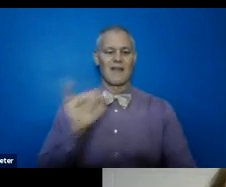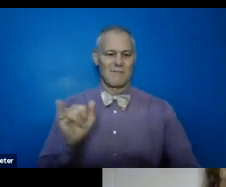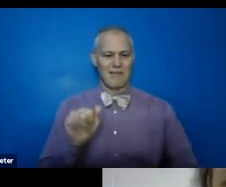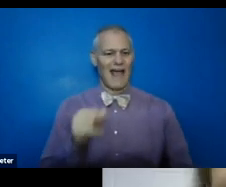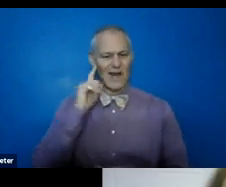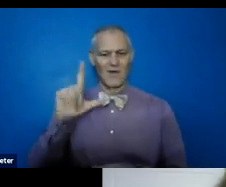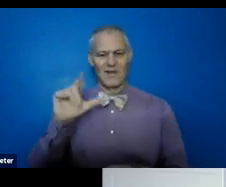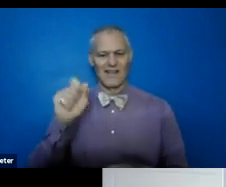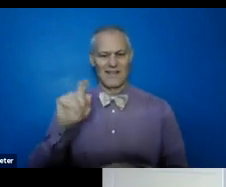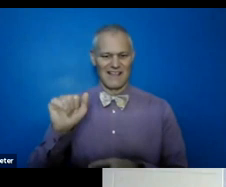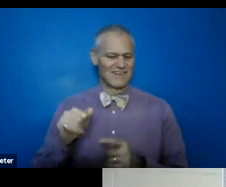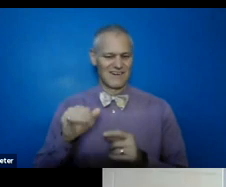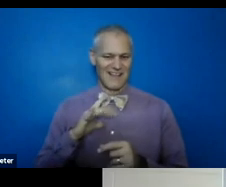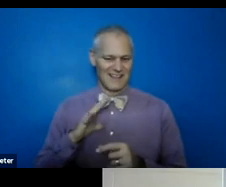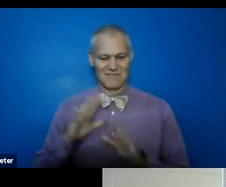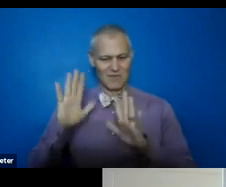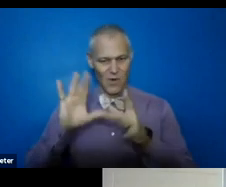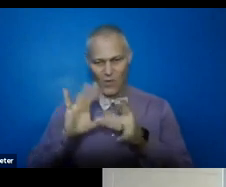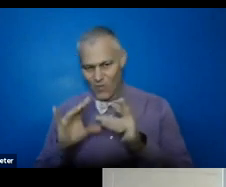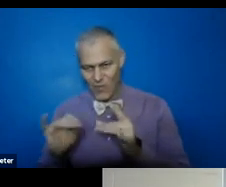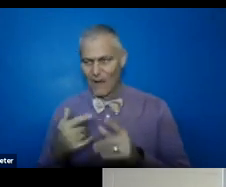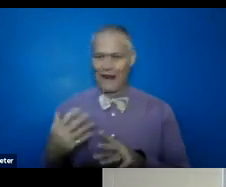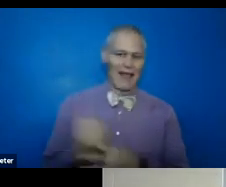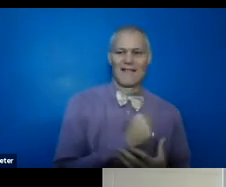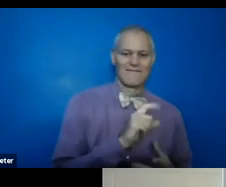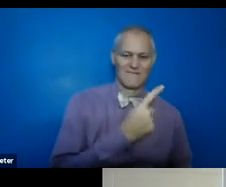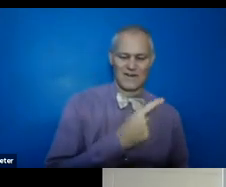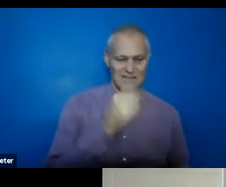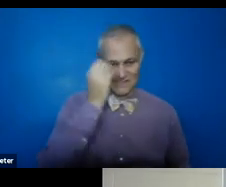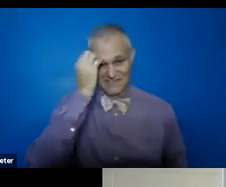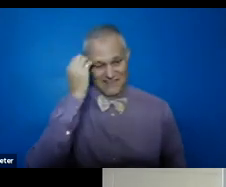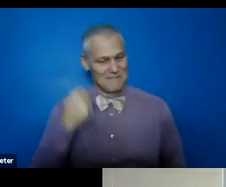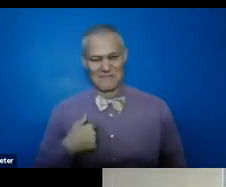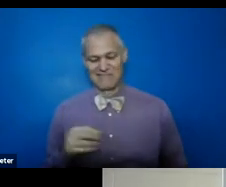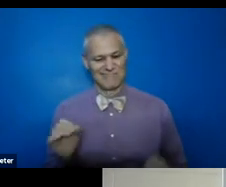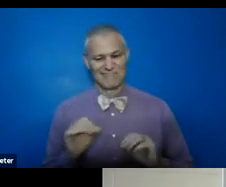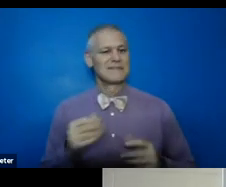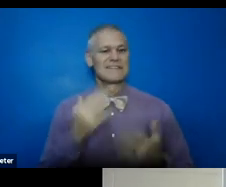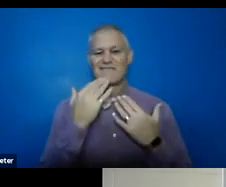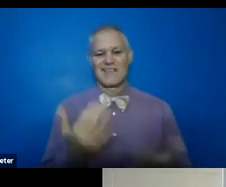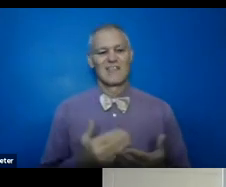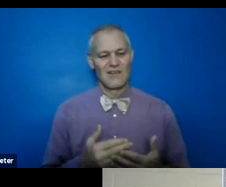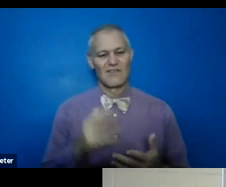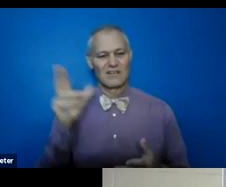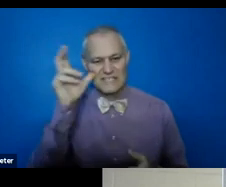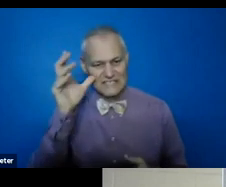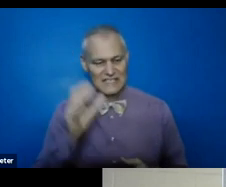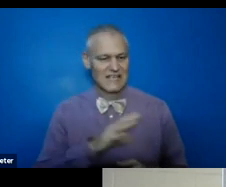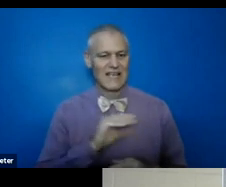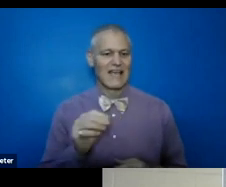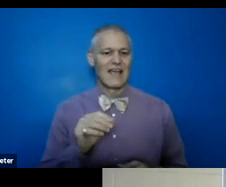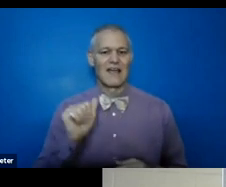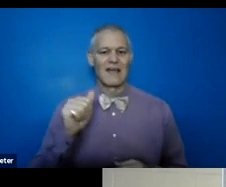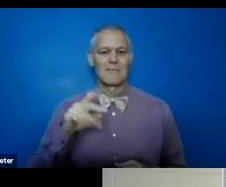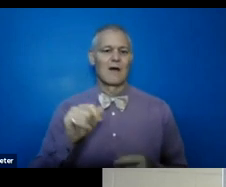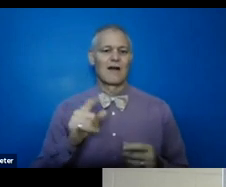to have some great words to say at the end. And I just want to thank everybody for listening, and Aparna for allowing